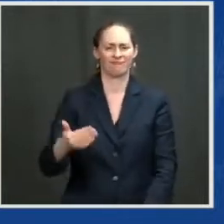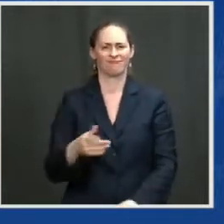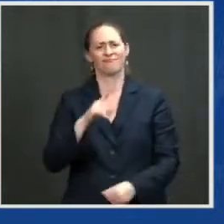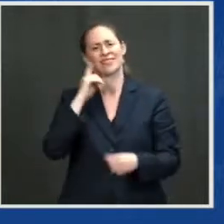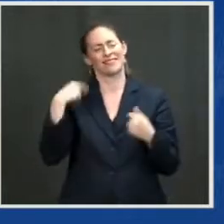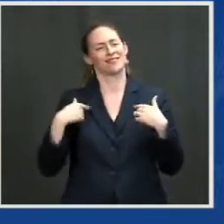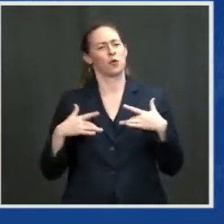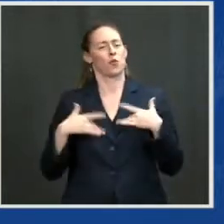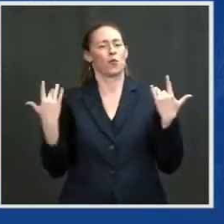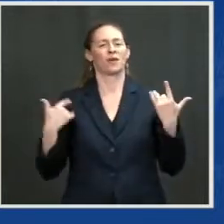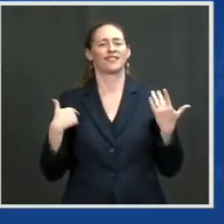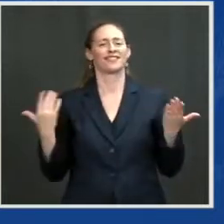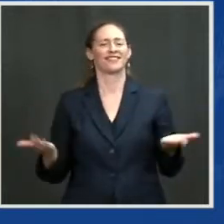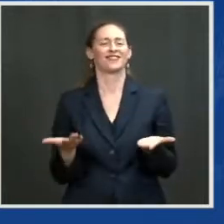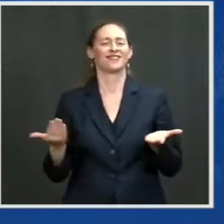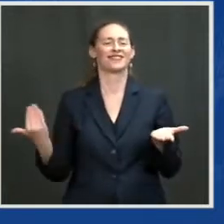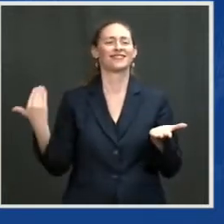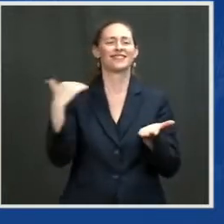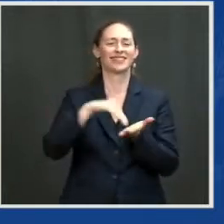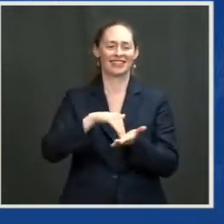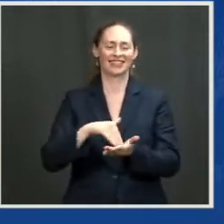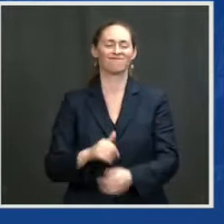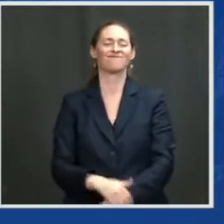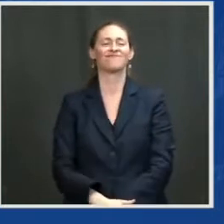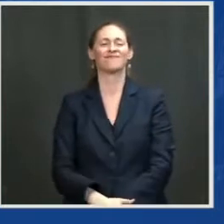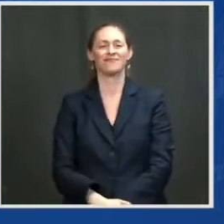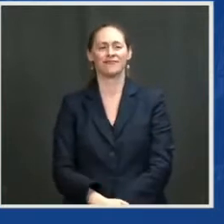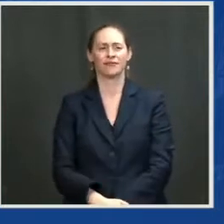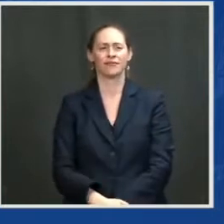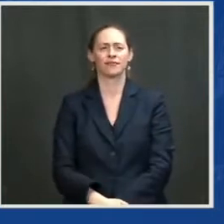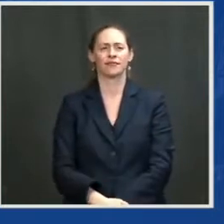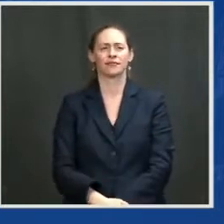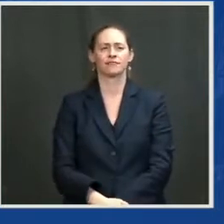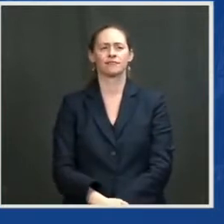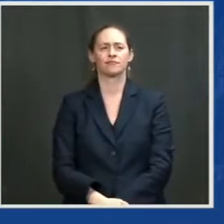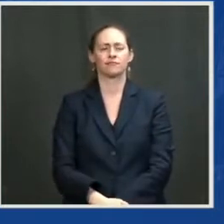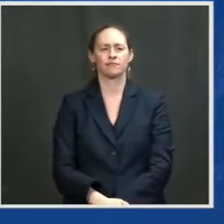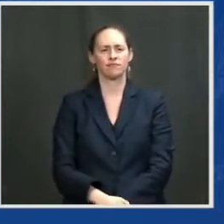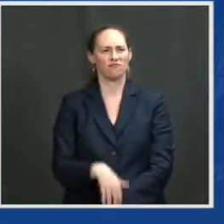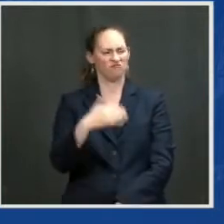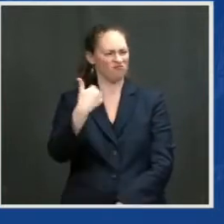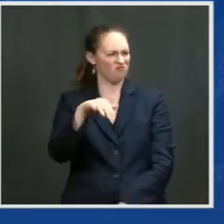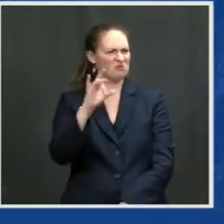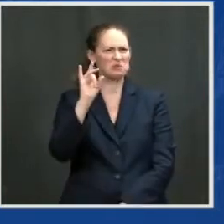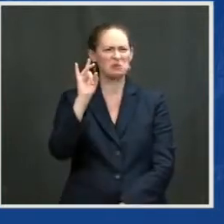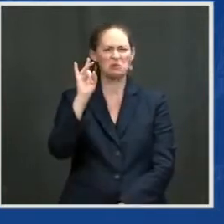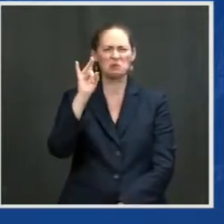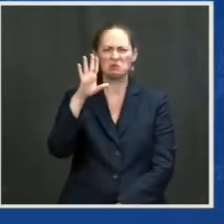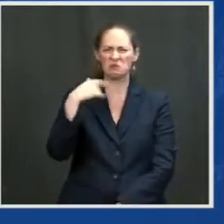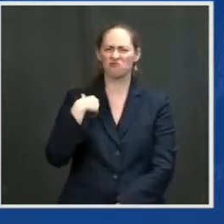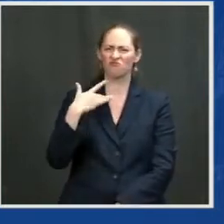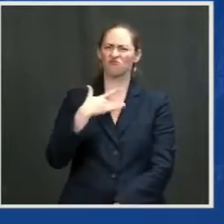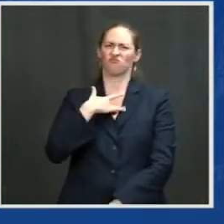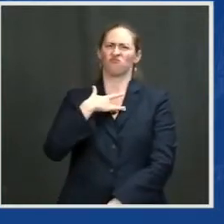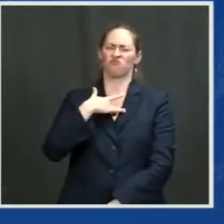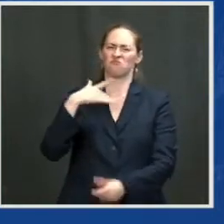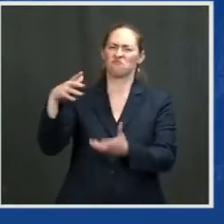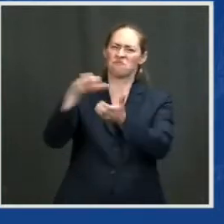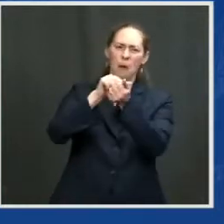that you got hit as badly as you have within the time frame you have.